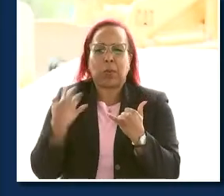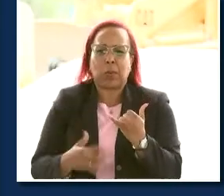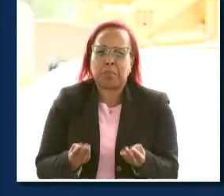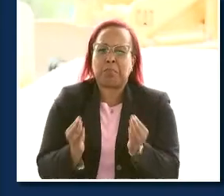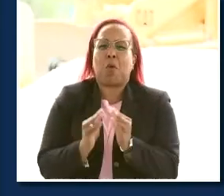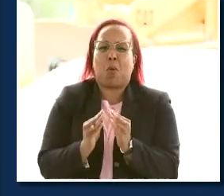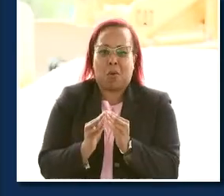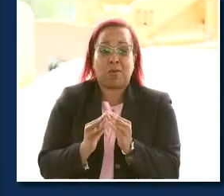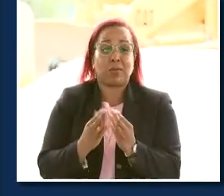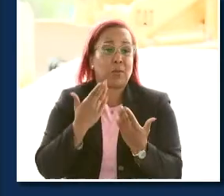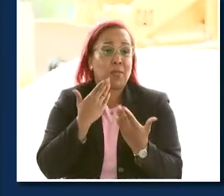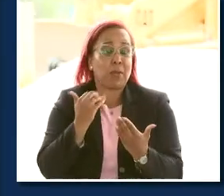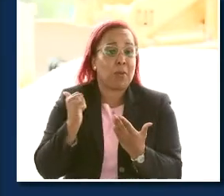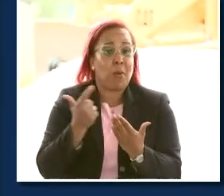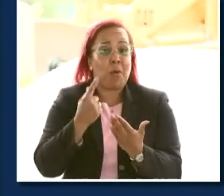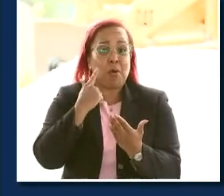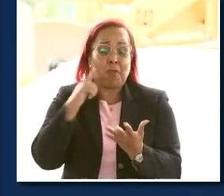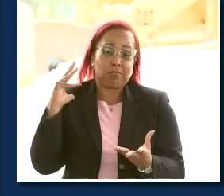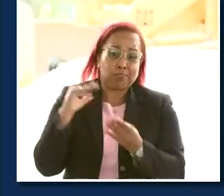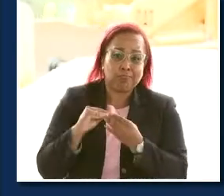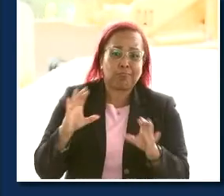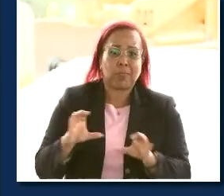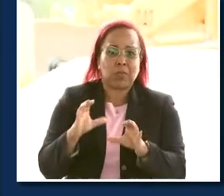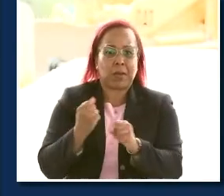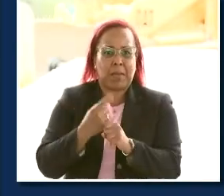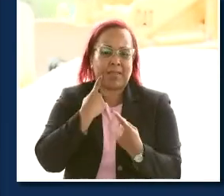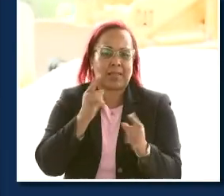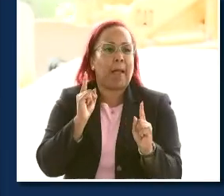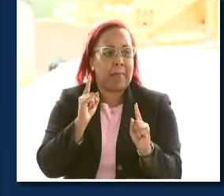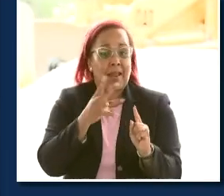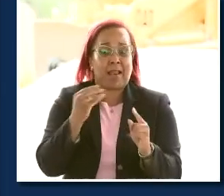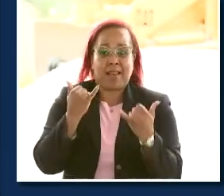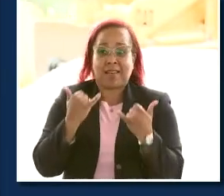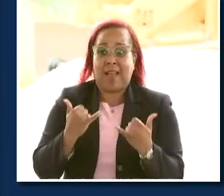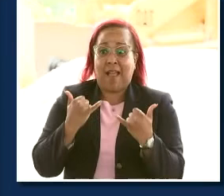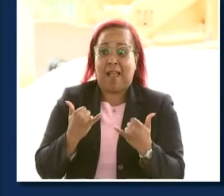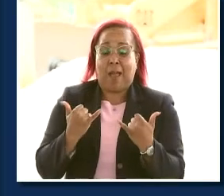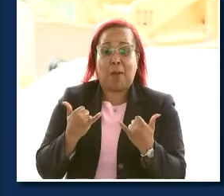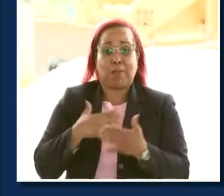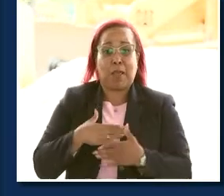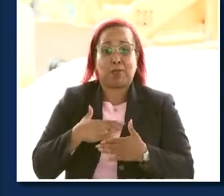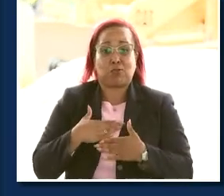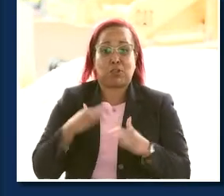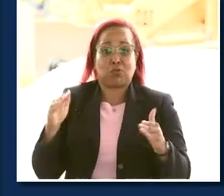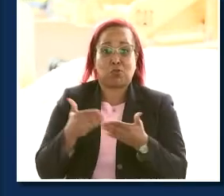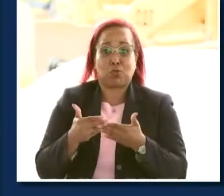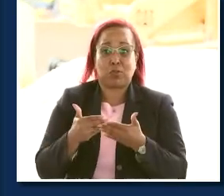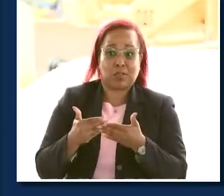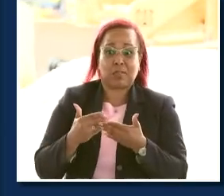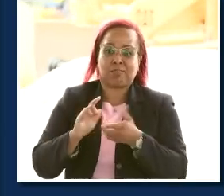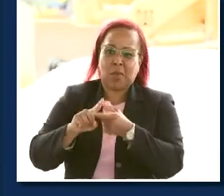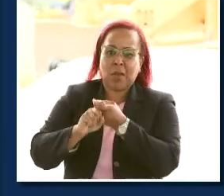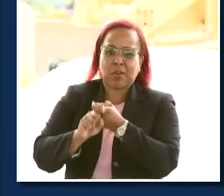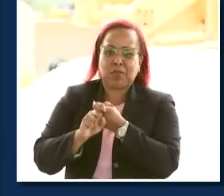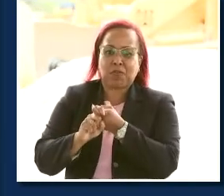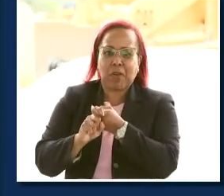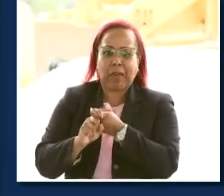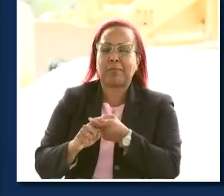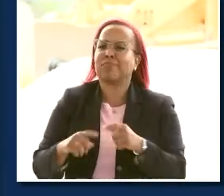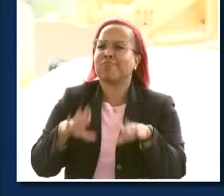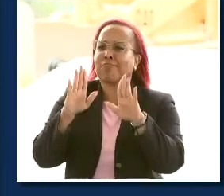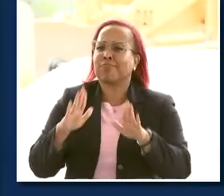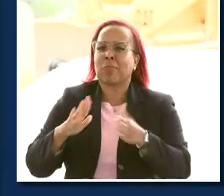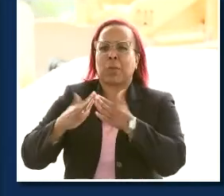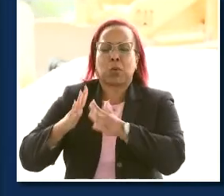more. So thank you all for all you've done to make this happen, and now it gives me great pleasure to introduce a good friend and a great